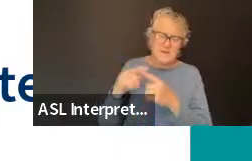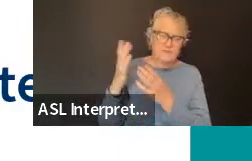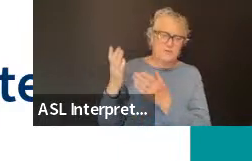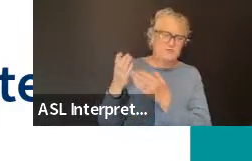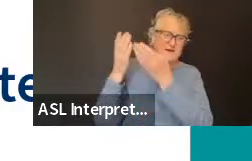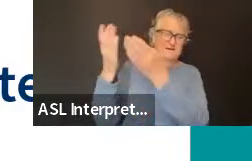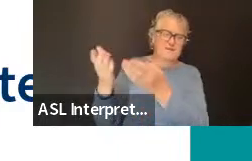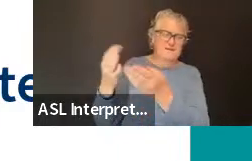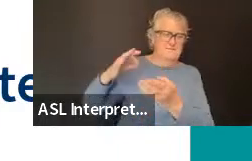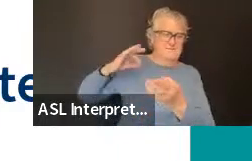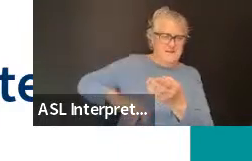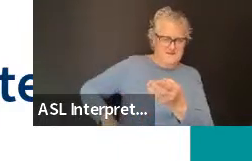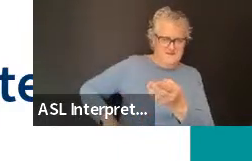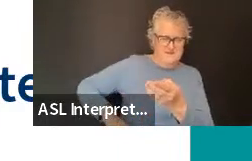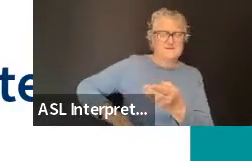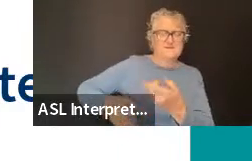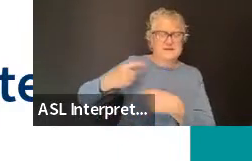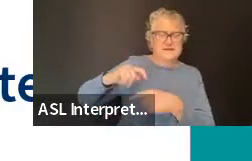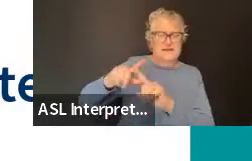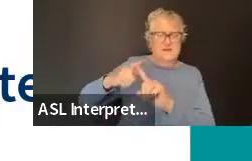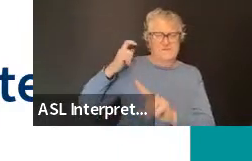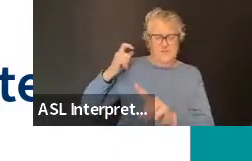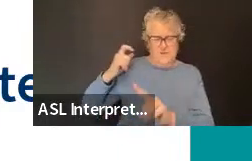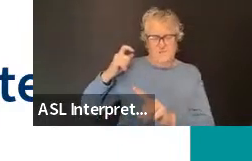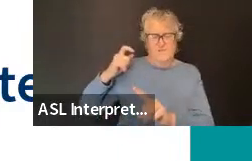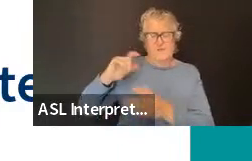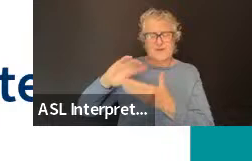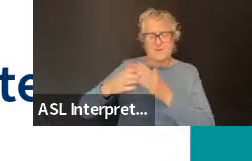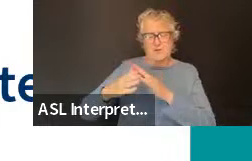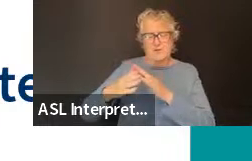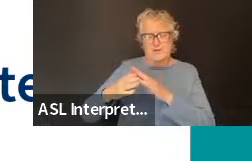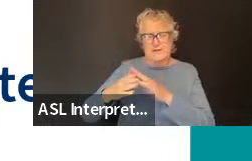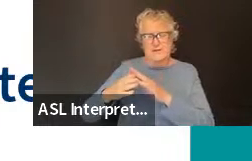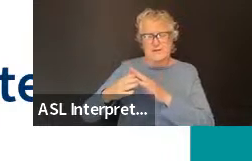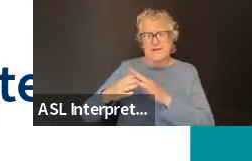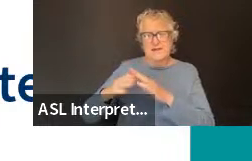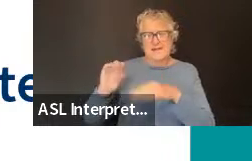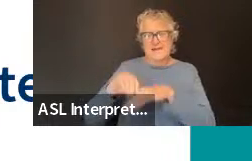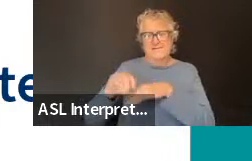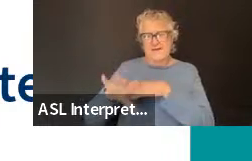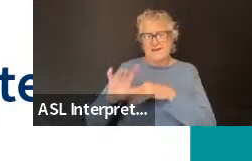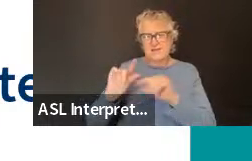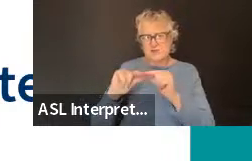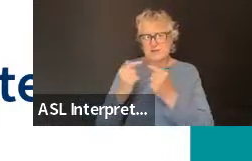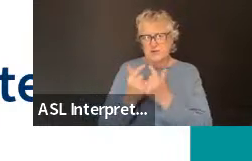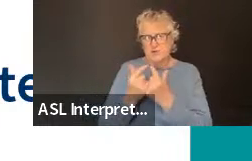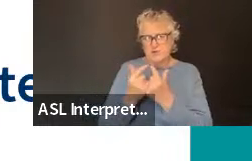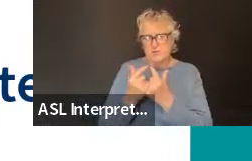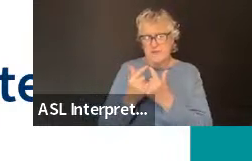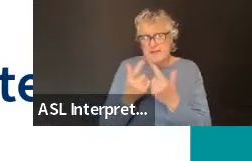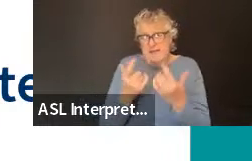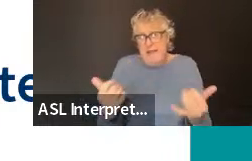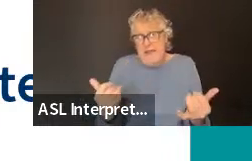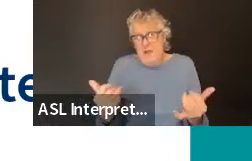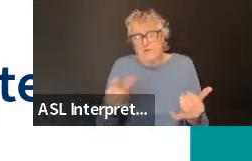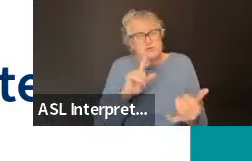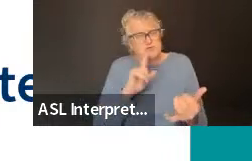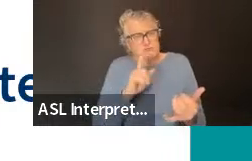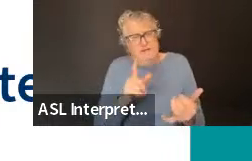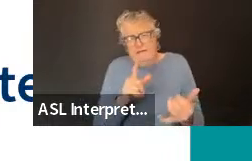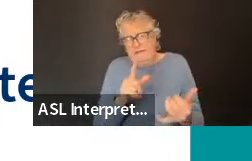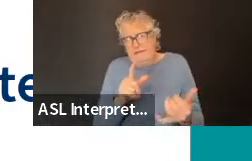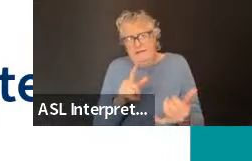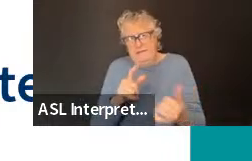the Community Benefits Advisory Group. And this is really our opportunity to gather input from you all as ESG members on this